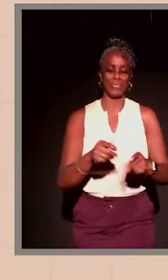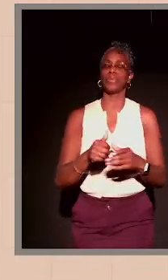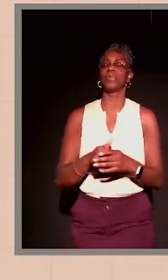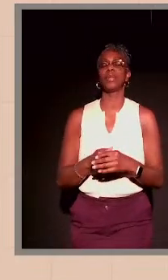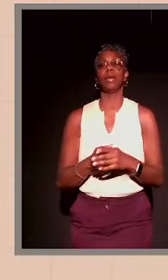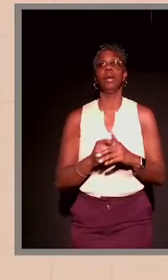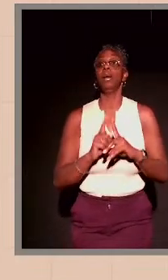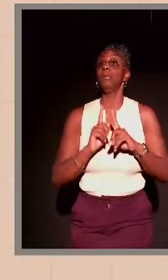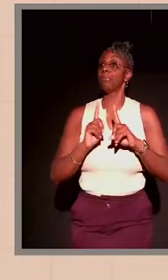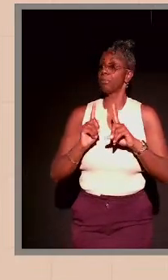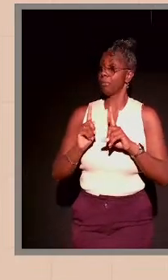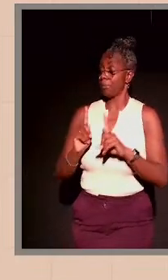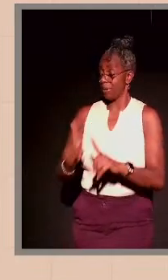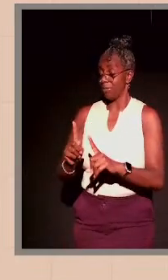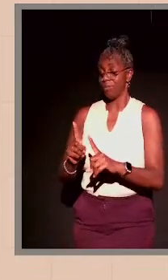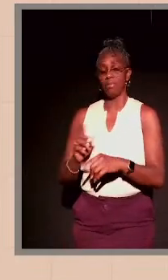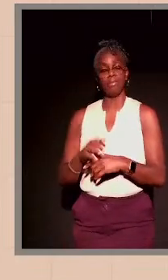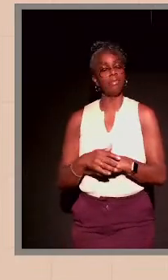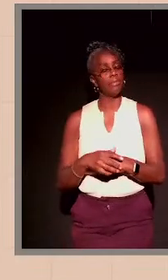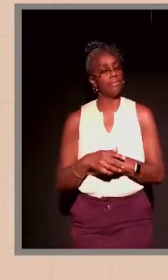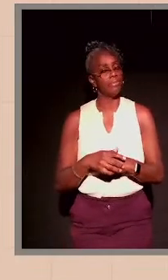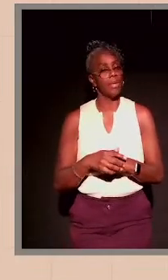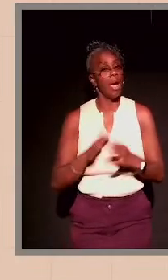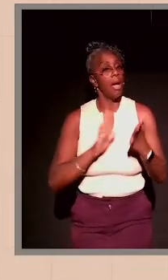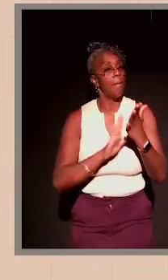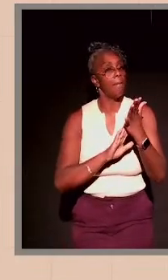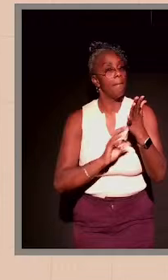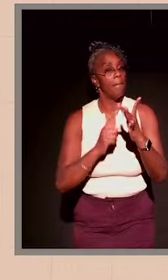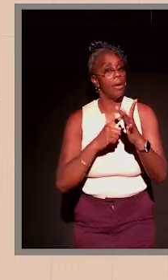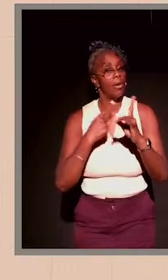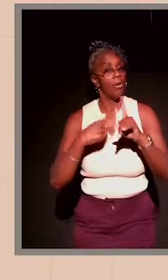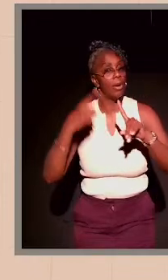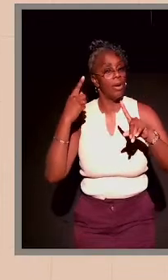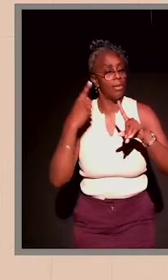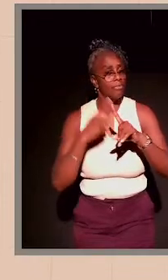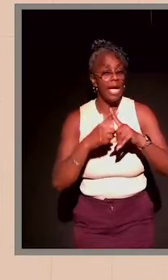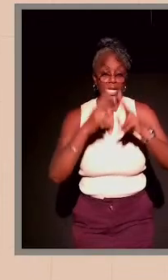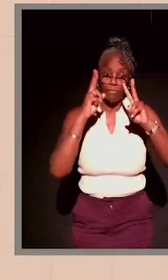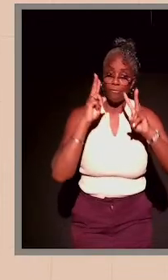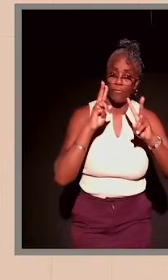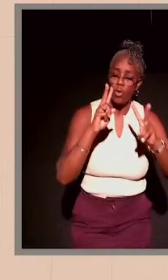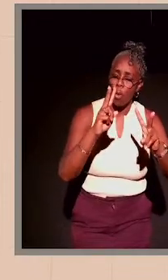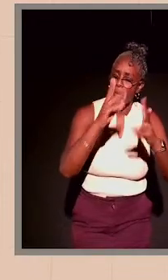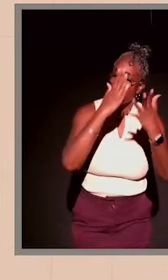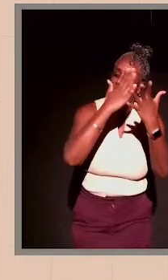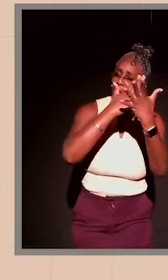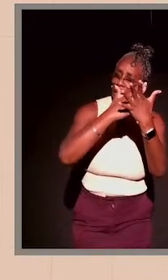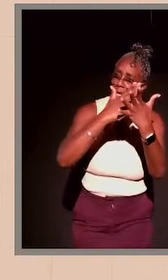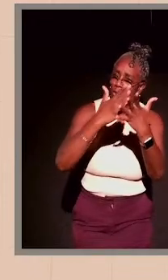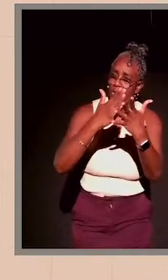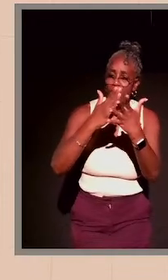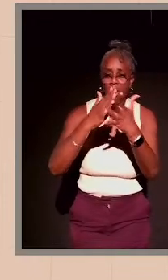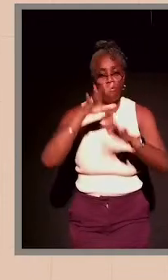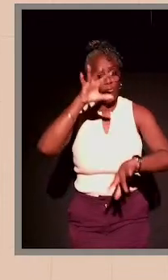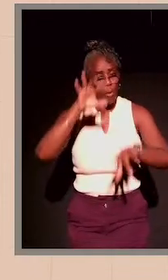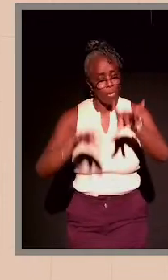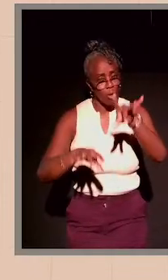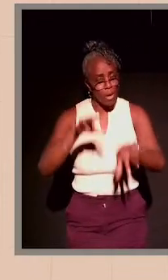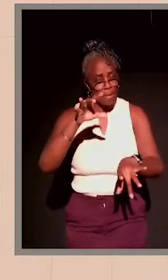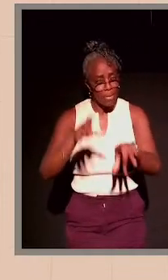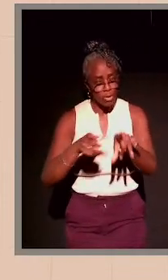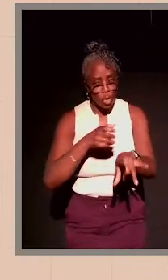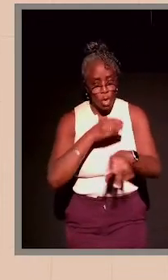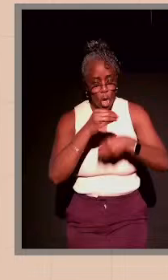However, even though MAX is quite viewable as computer programming environments